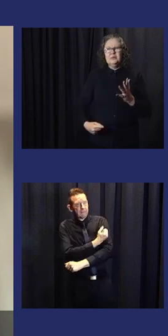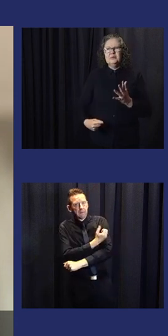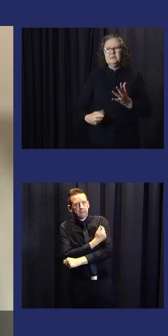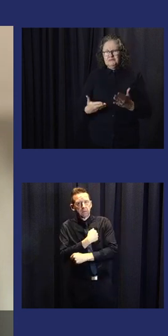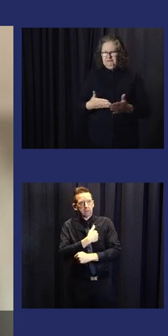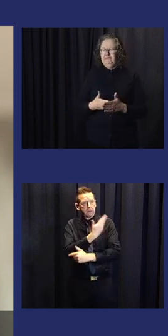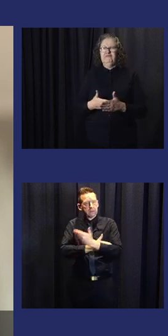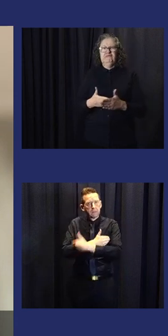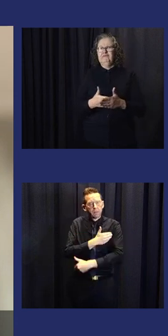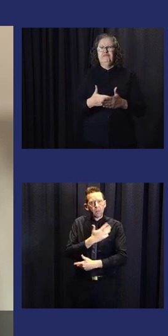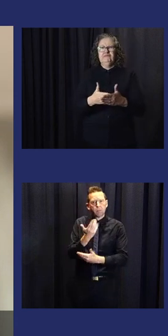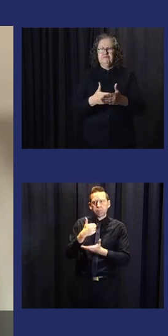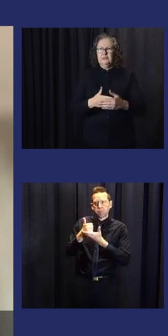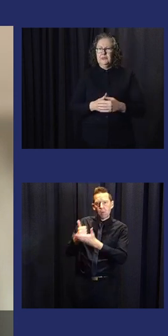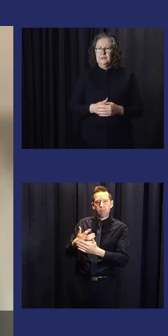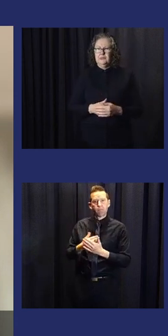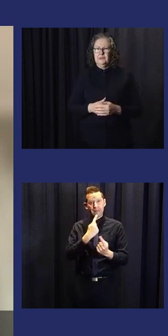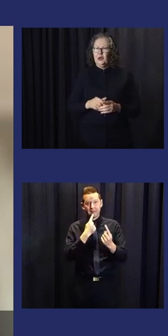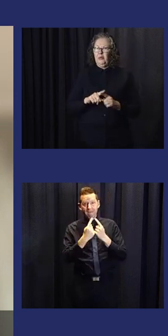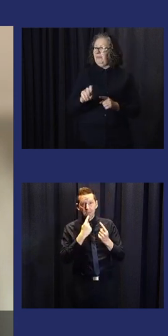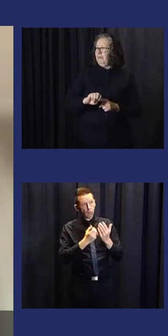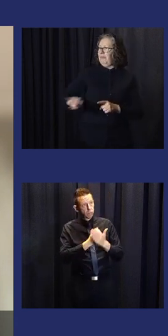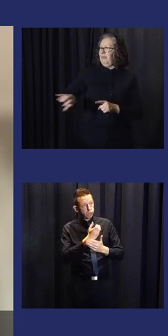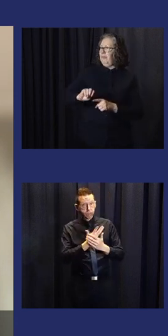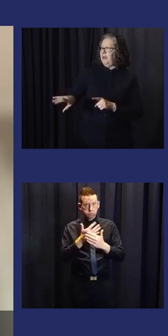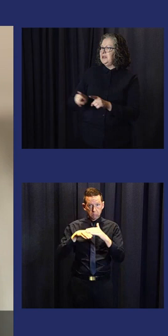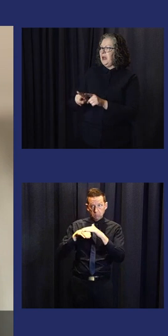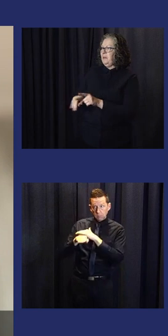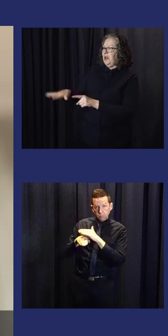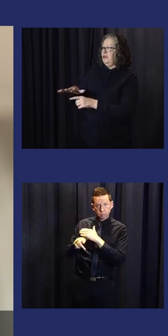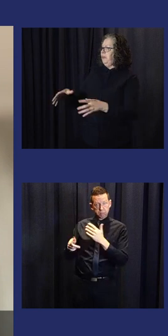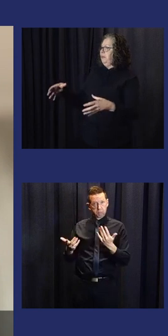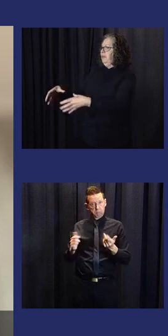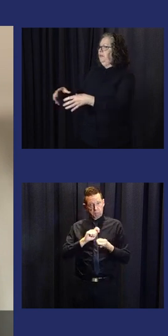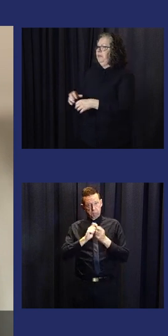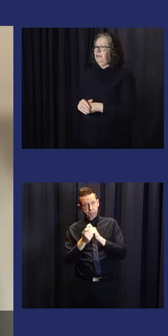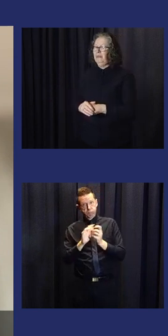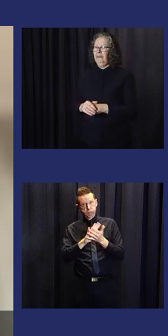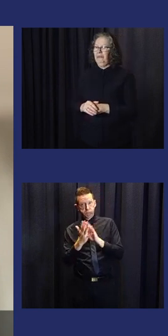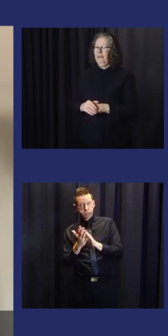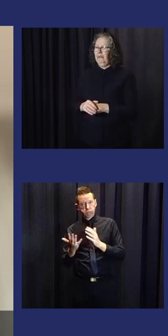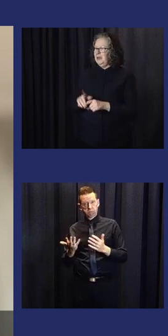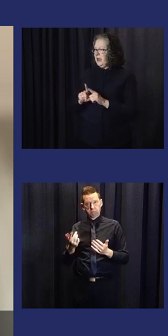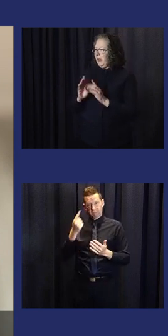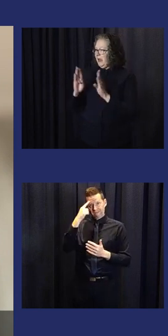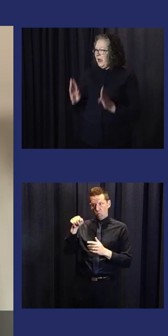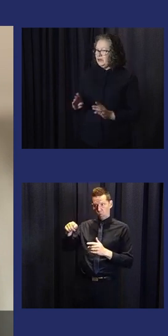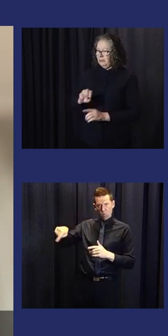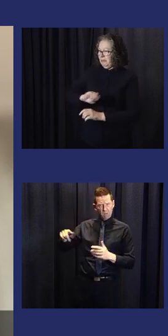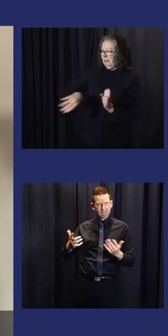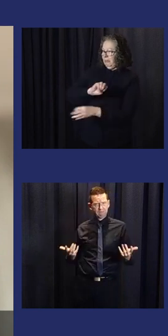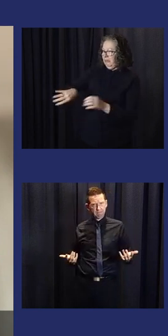institutionalisation of people with disability, the segregation of people with disability into congregate living